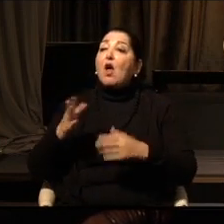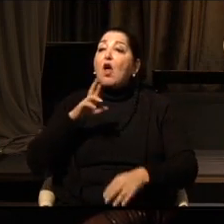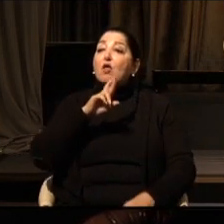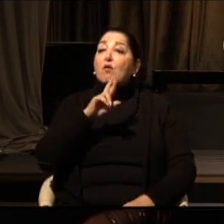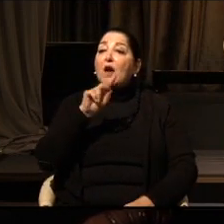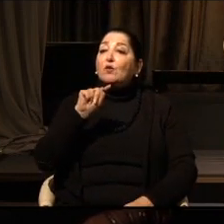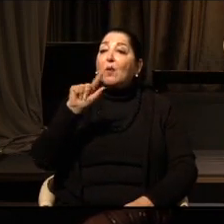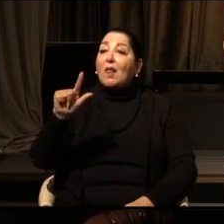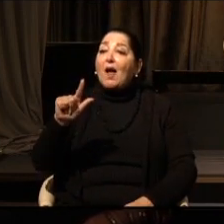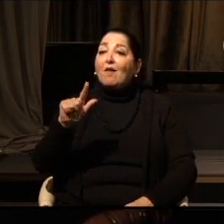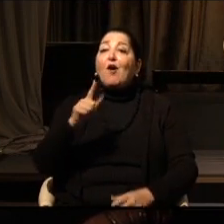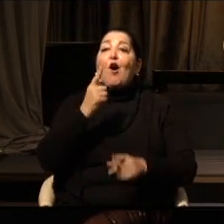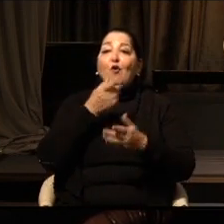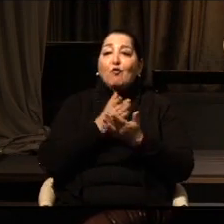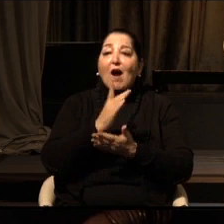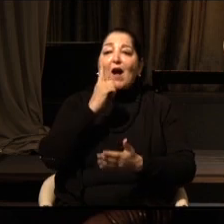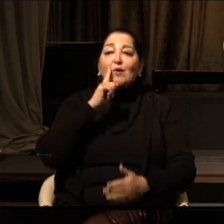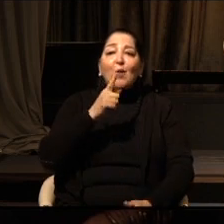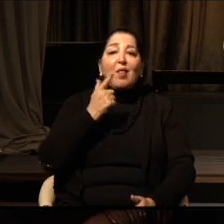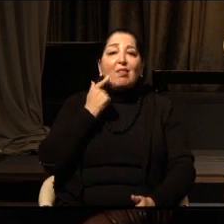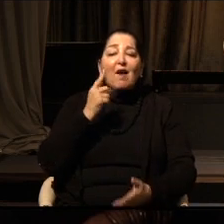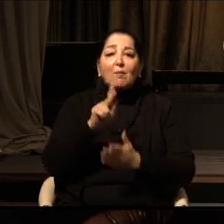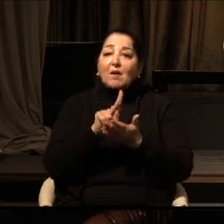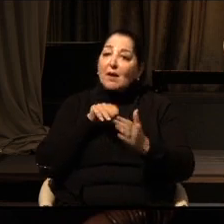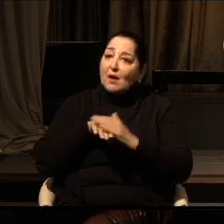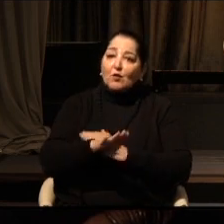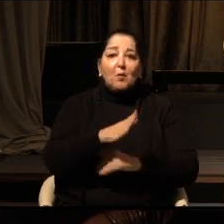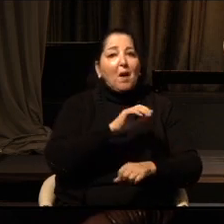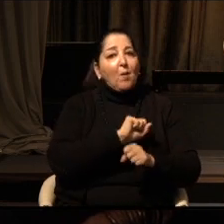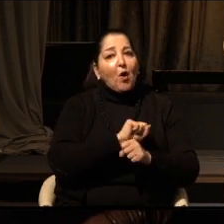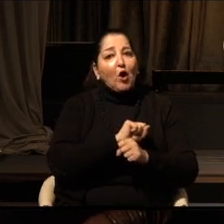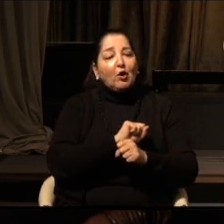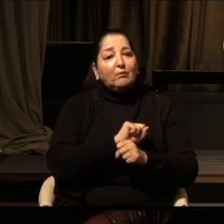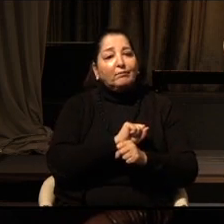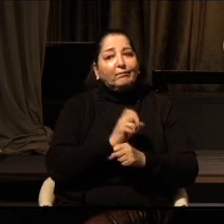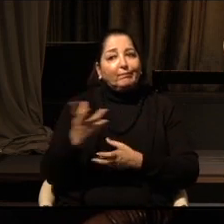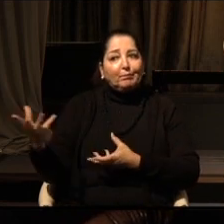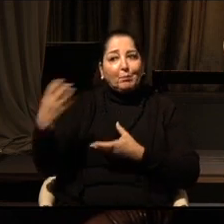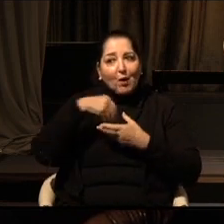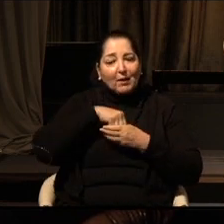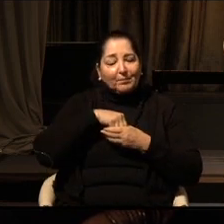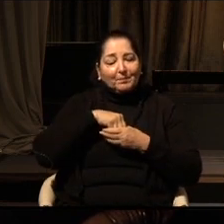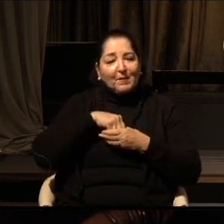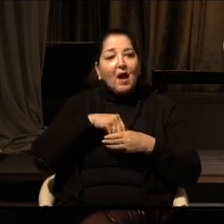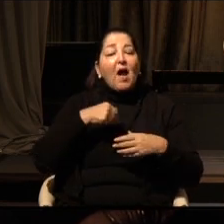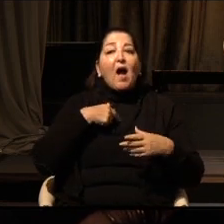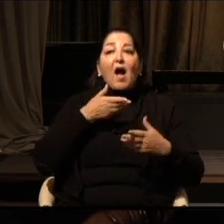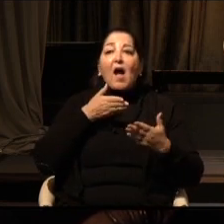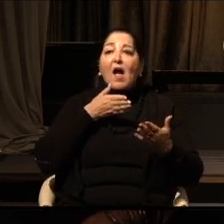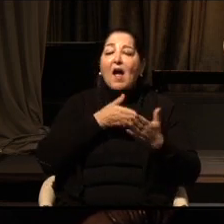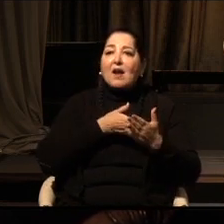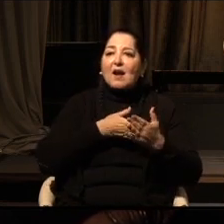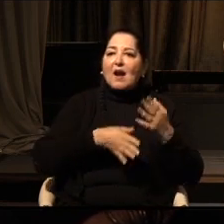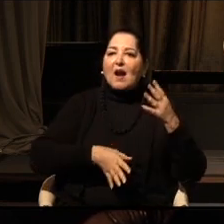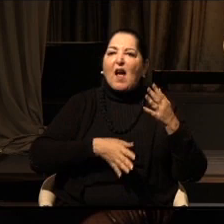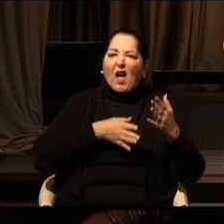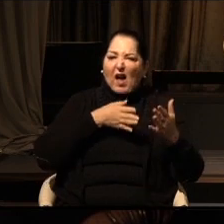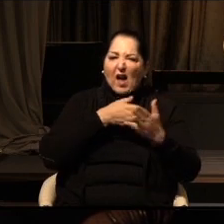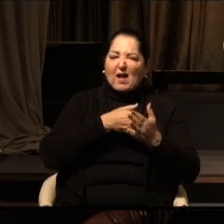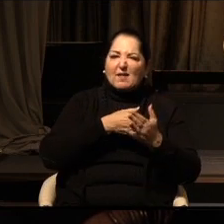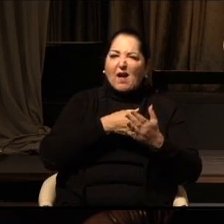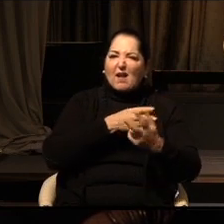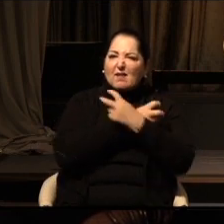my work when I went out. And I added an anti-toxic clause to my contract called the board game